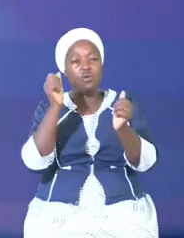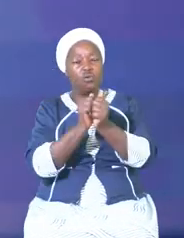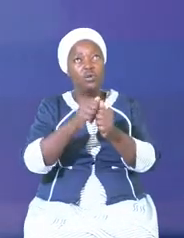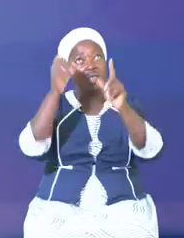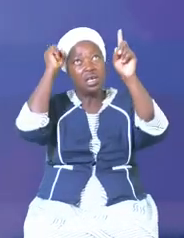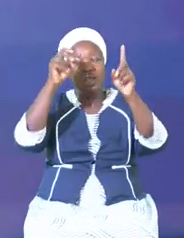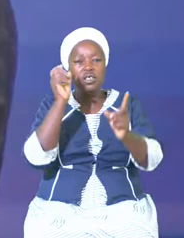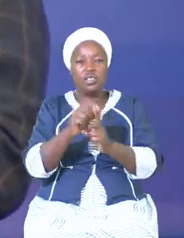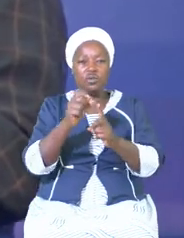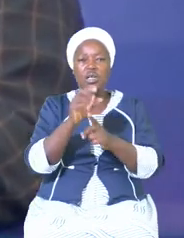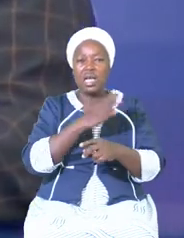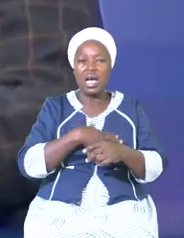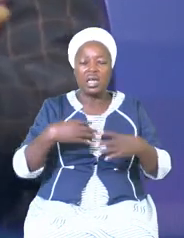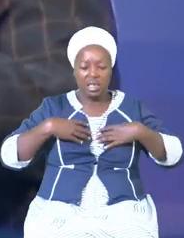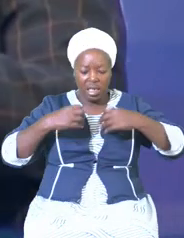and